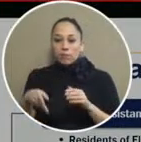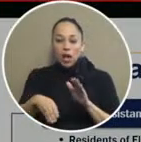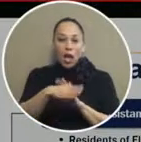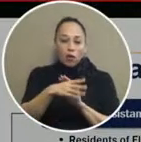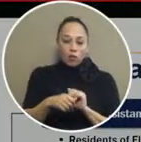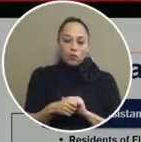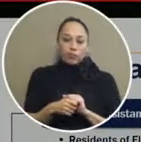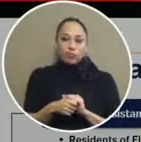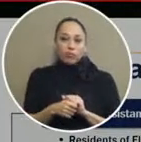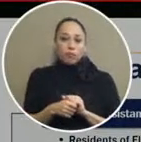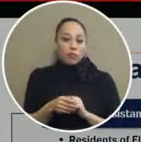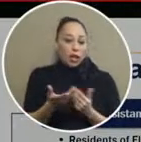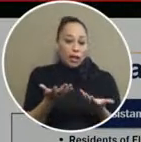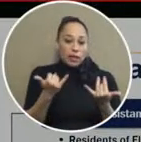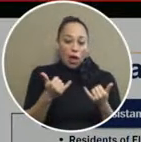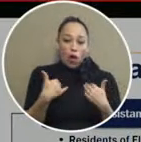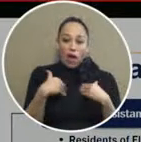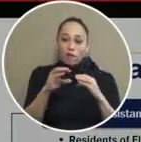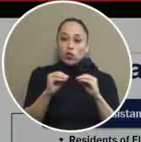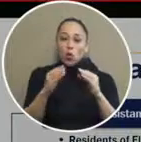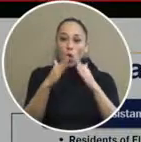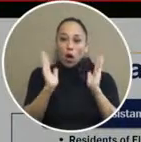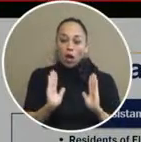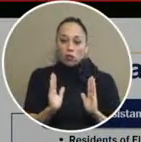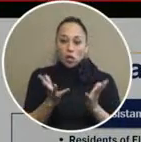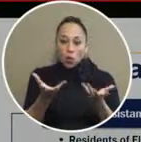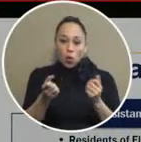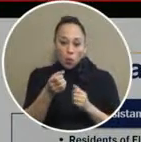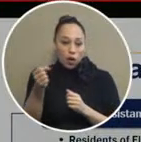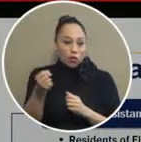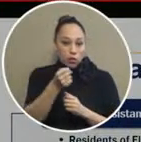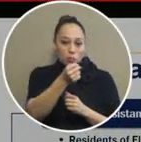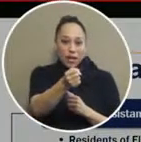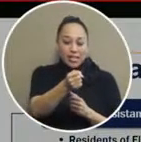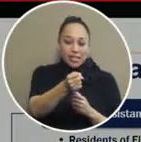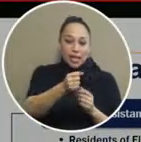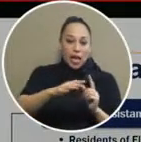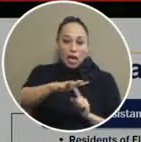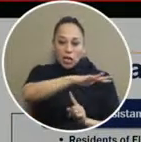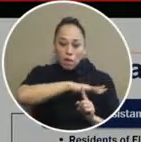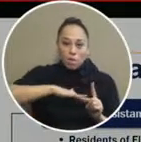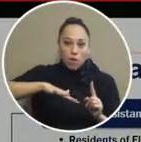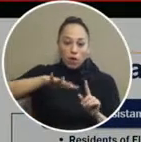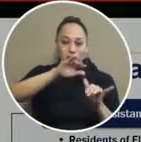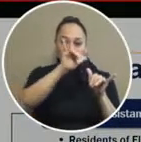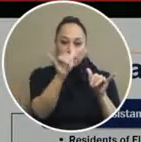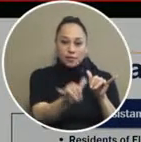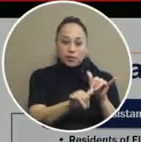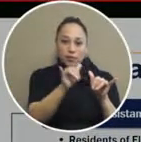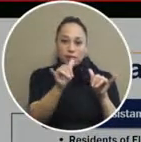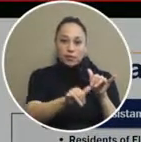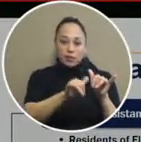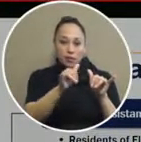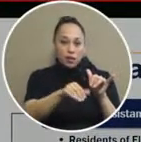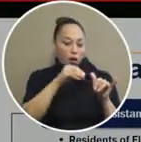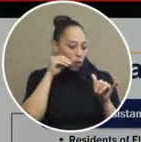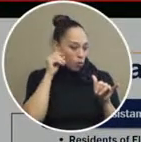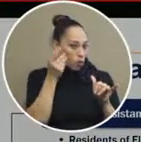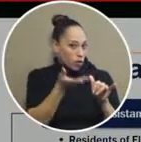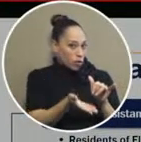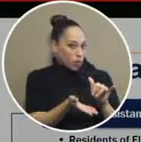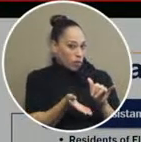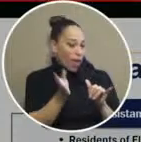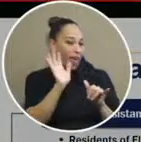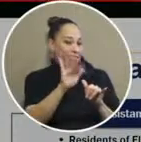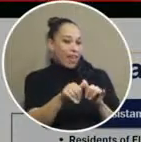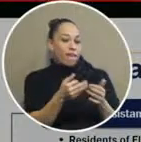currently experiencing homelessness, and we want to place them in an environment that is a permanent home for them. The rapid